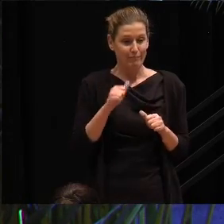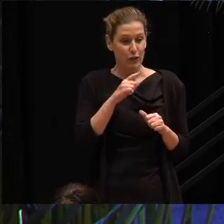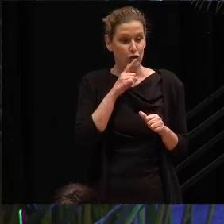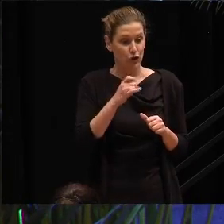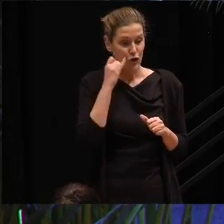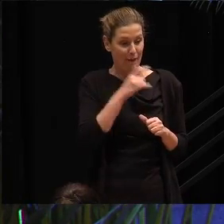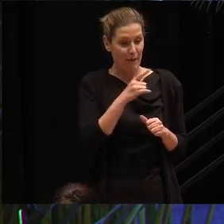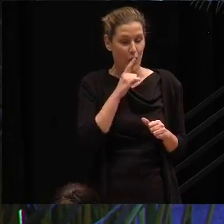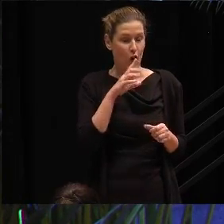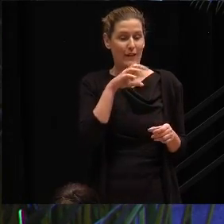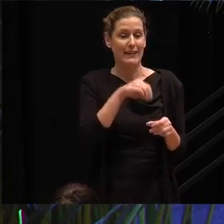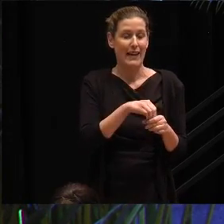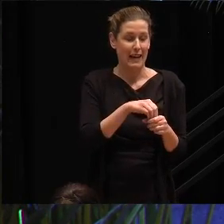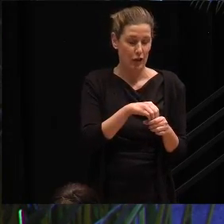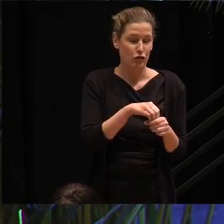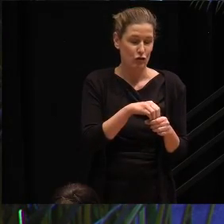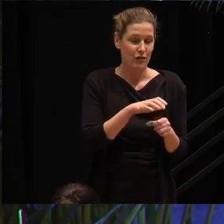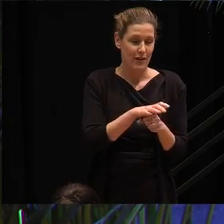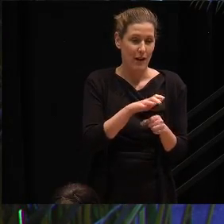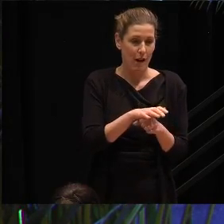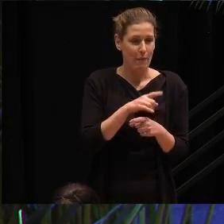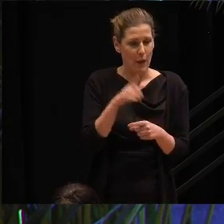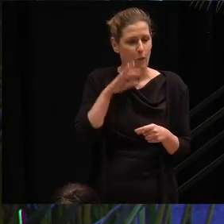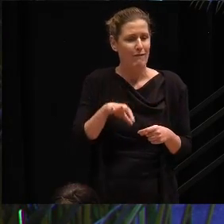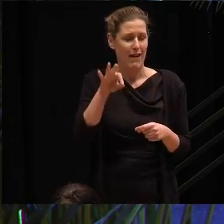out in November that they are.